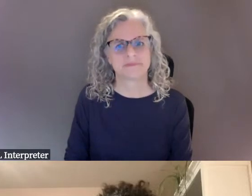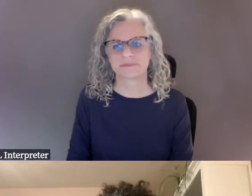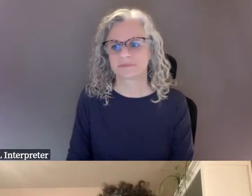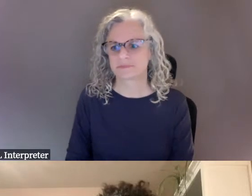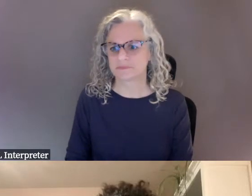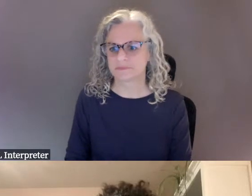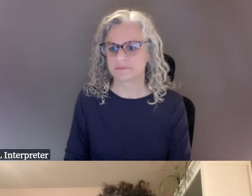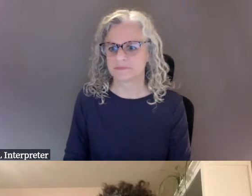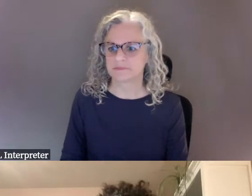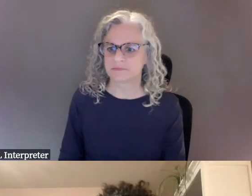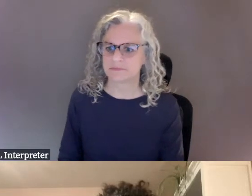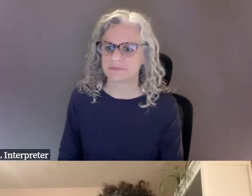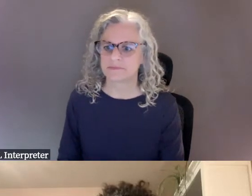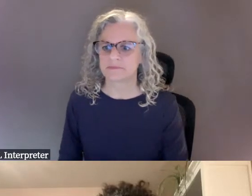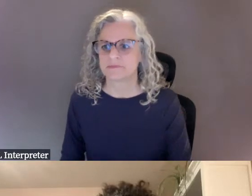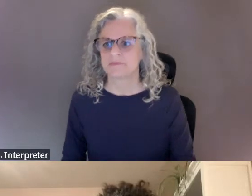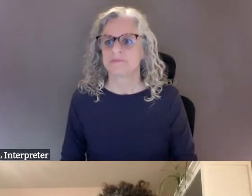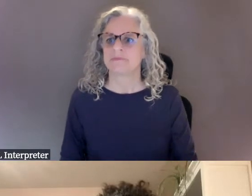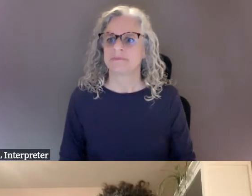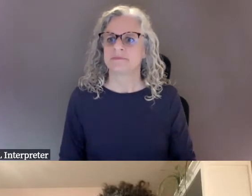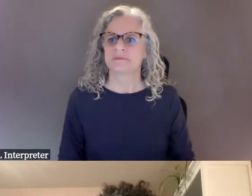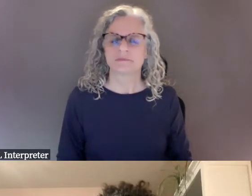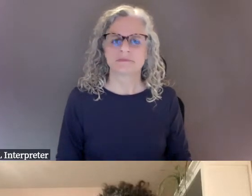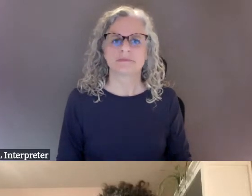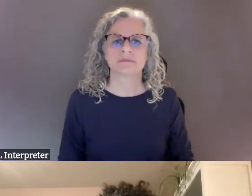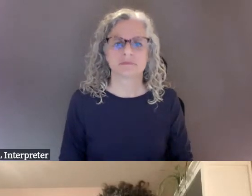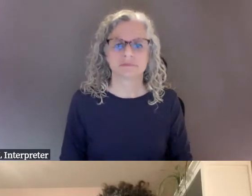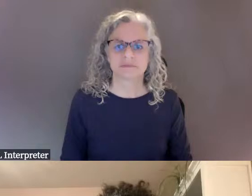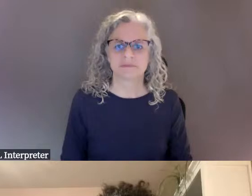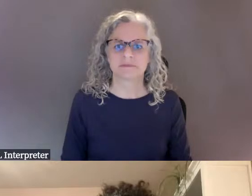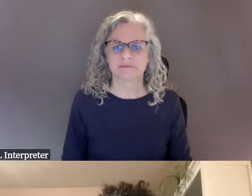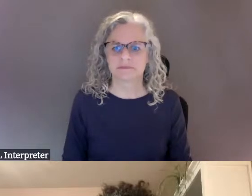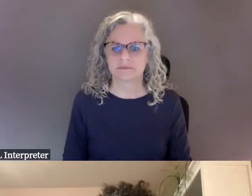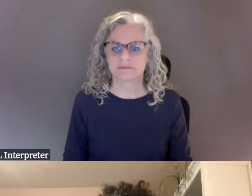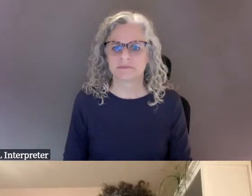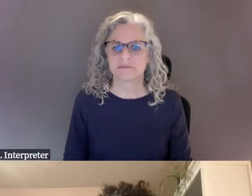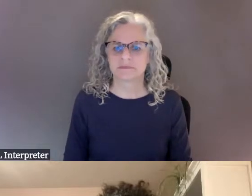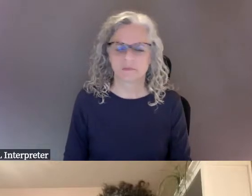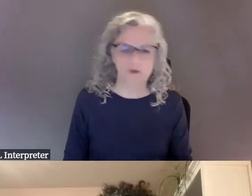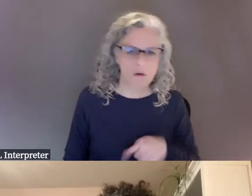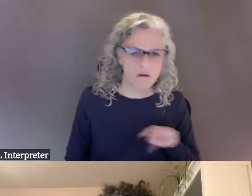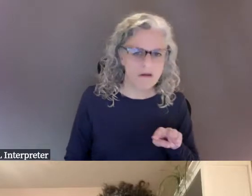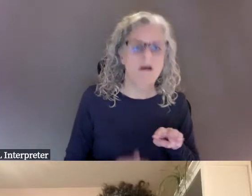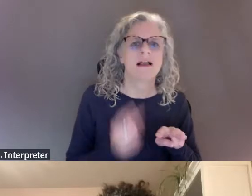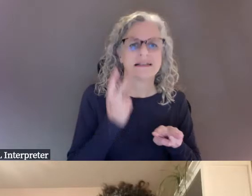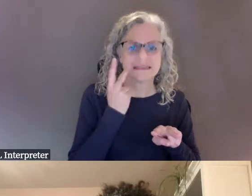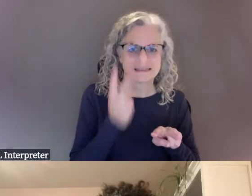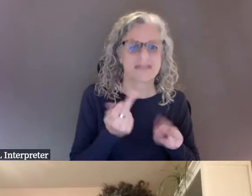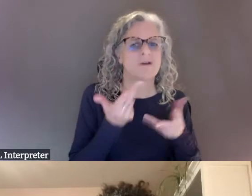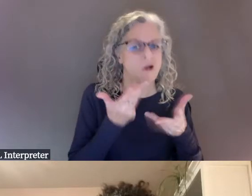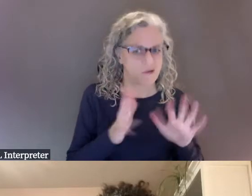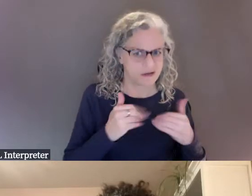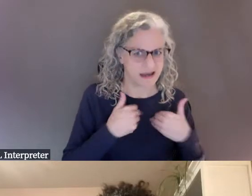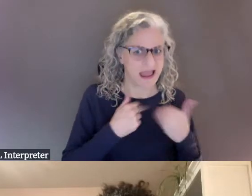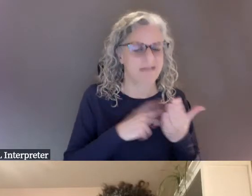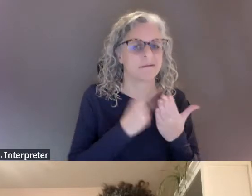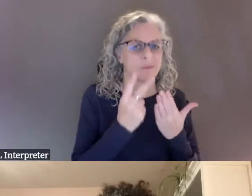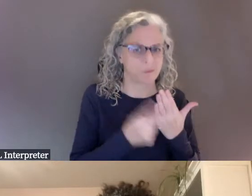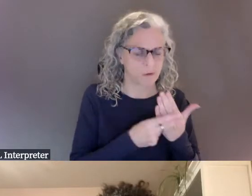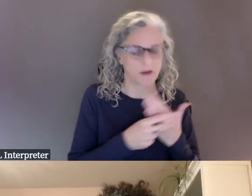Okay, so we're seeing a number of people who already have a campaign. Many people are trying to start